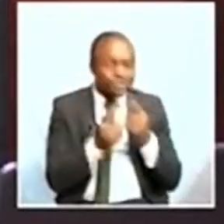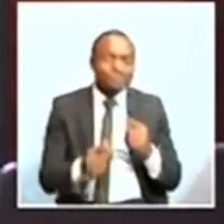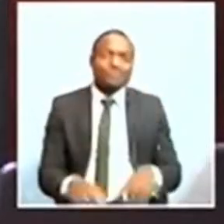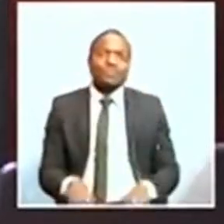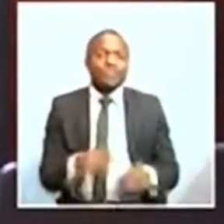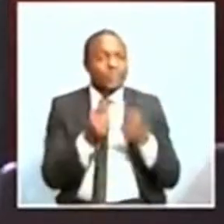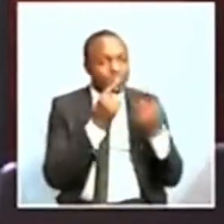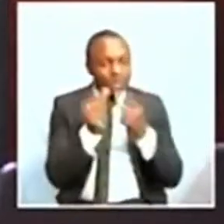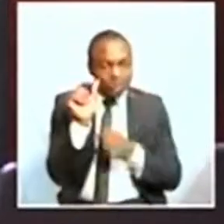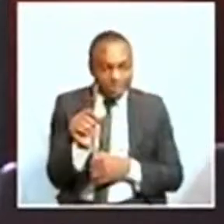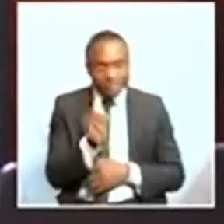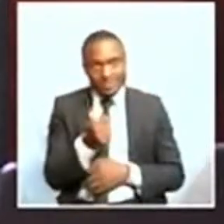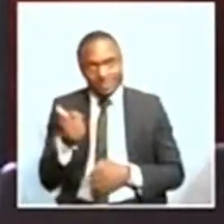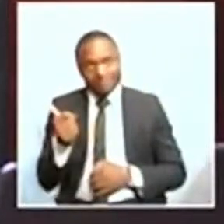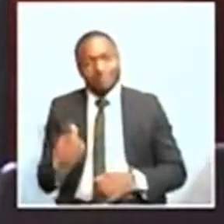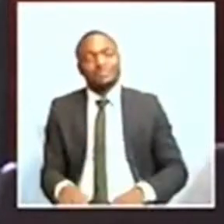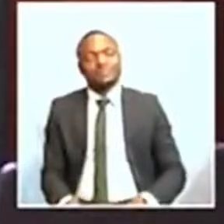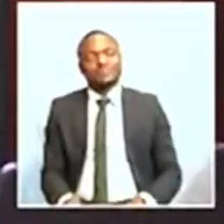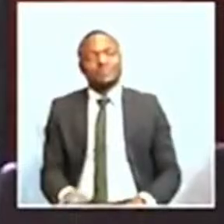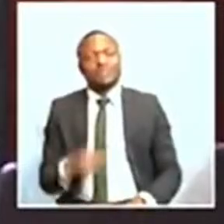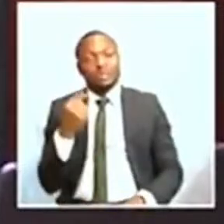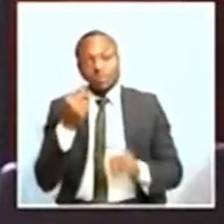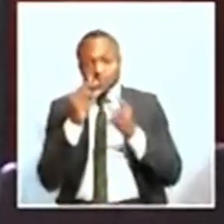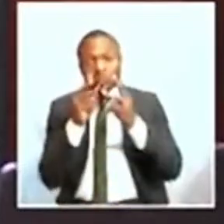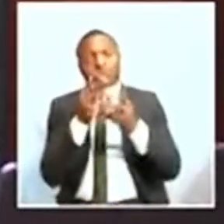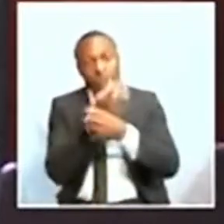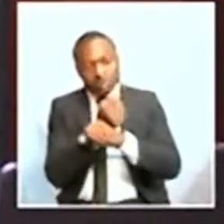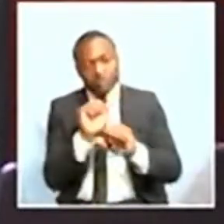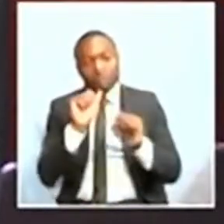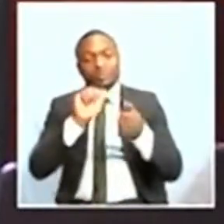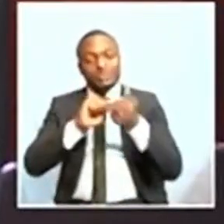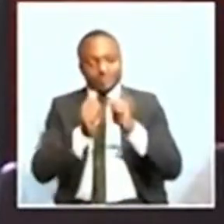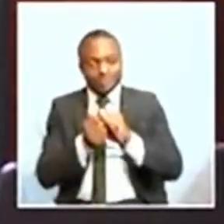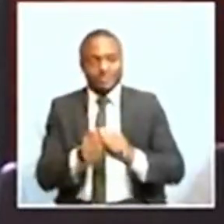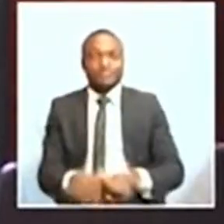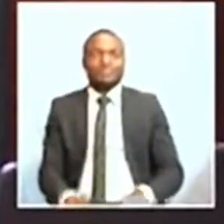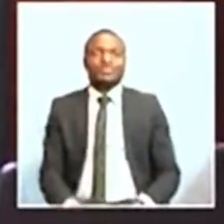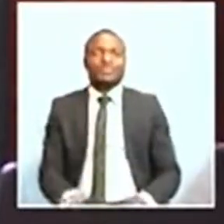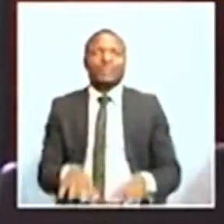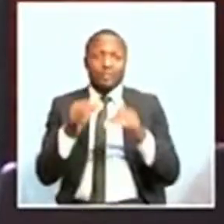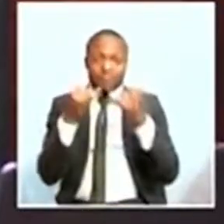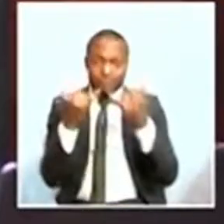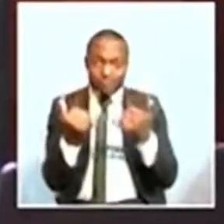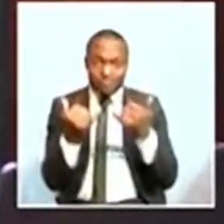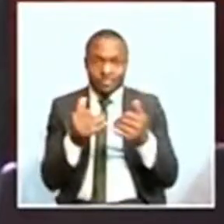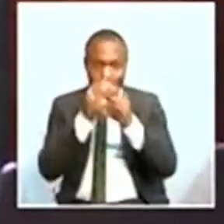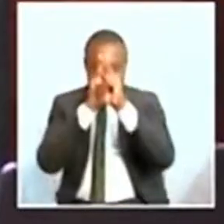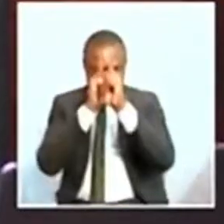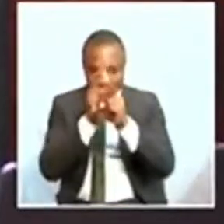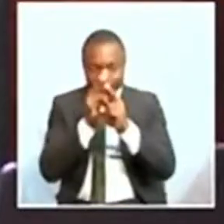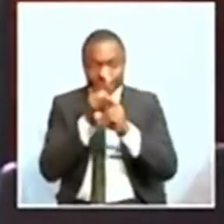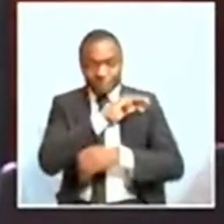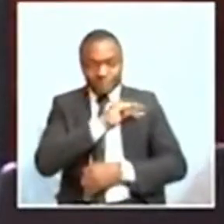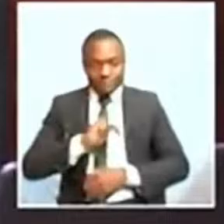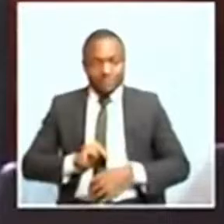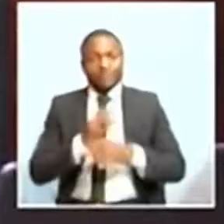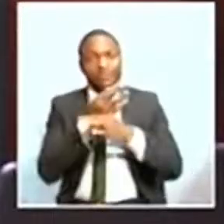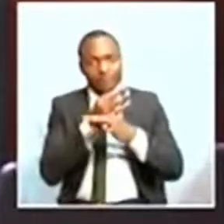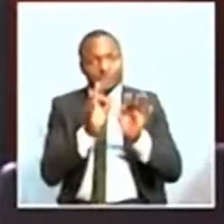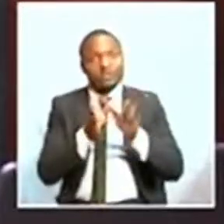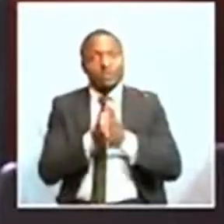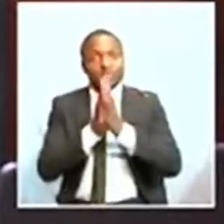Let's talk to each other. That's the only way to solve problems. So now the honorable members are free to